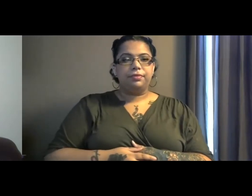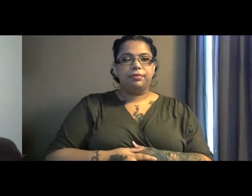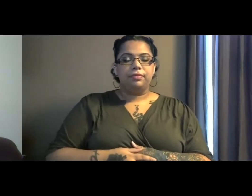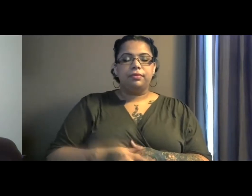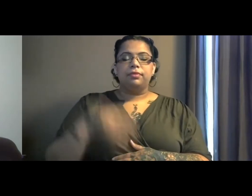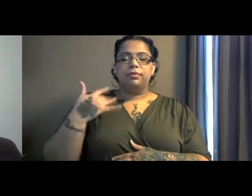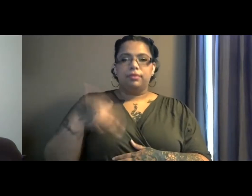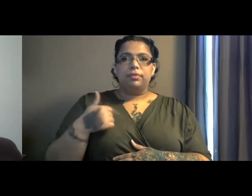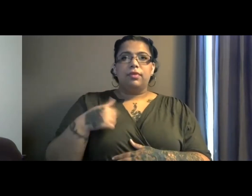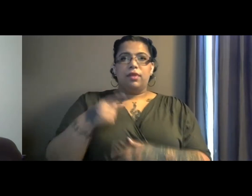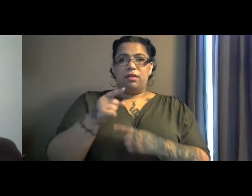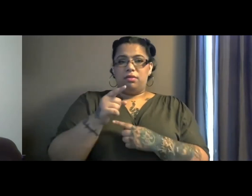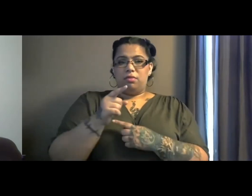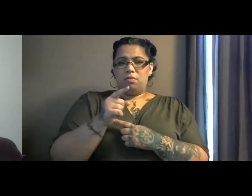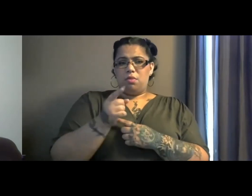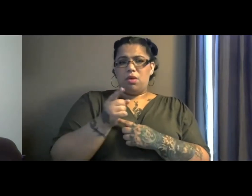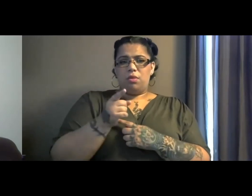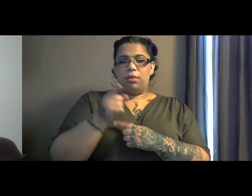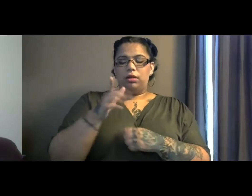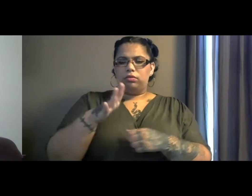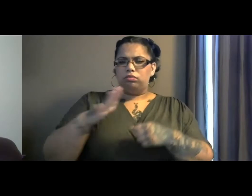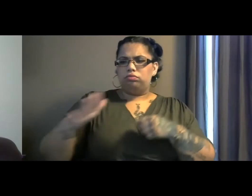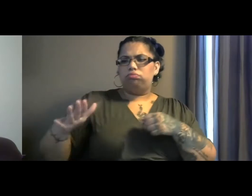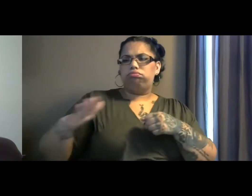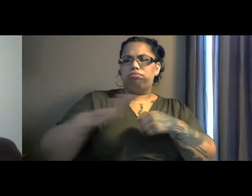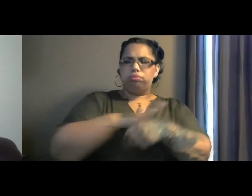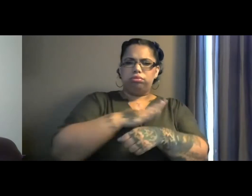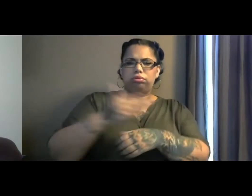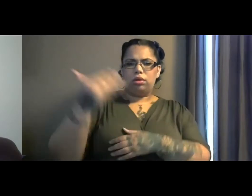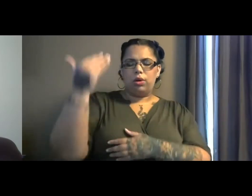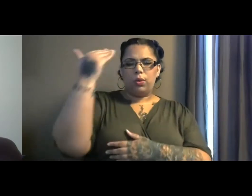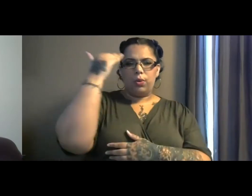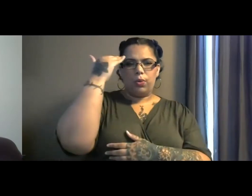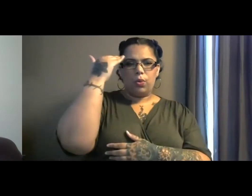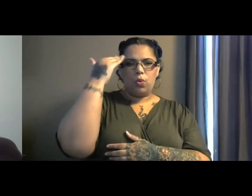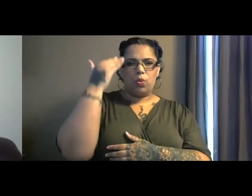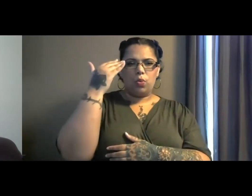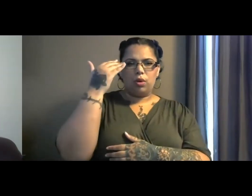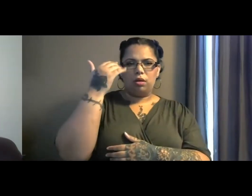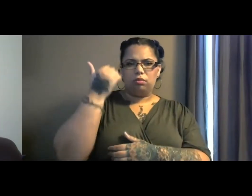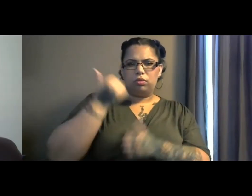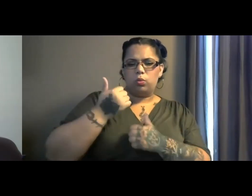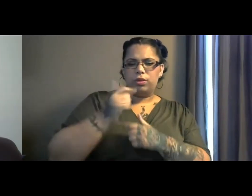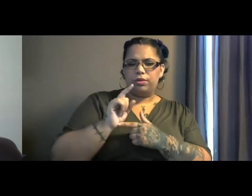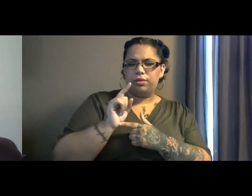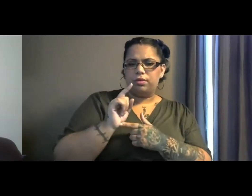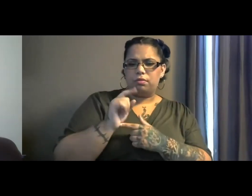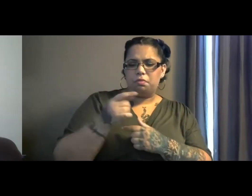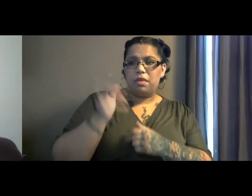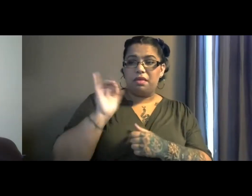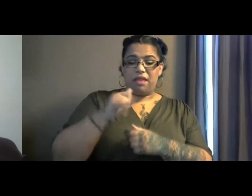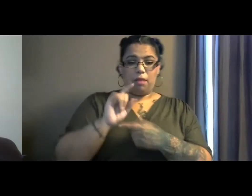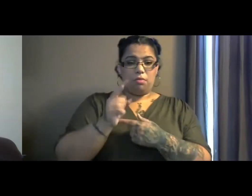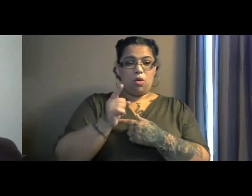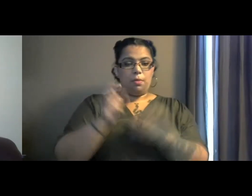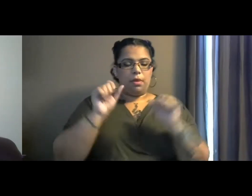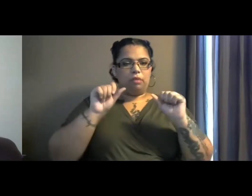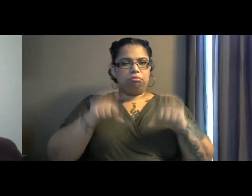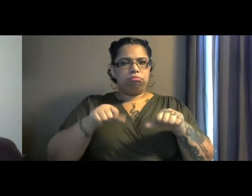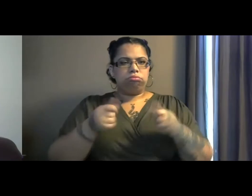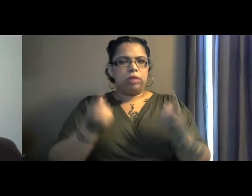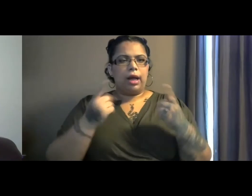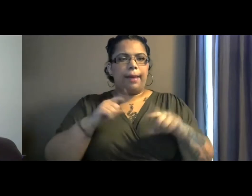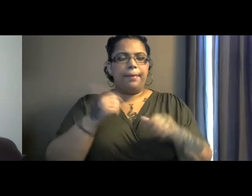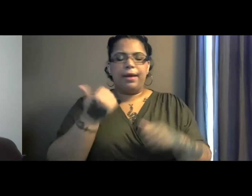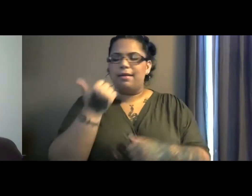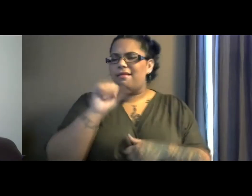In the moment of your total knowing, which moment could come upon you anytime, you